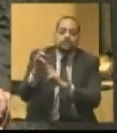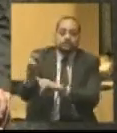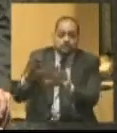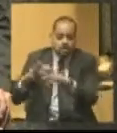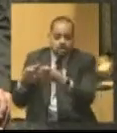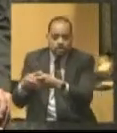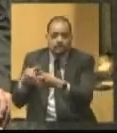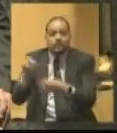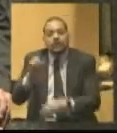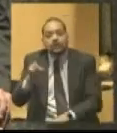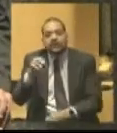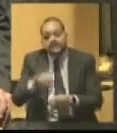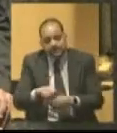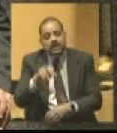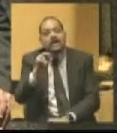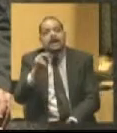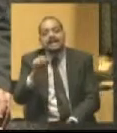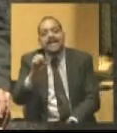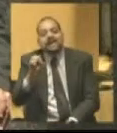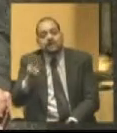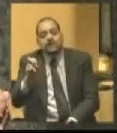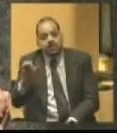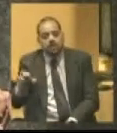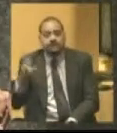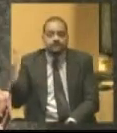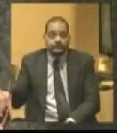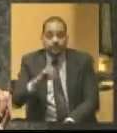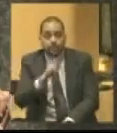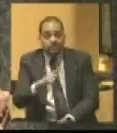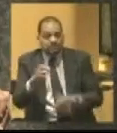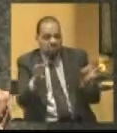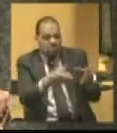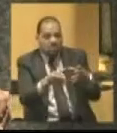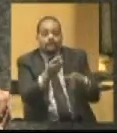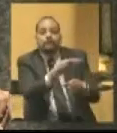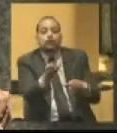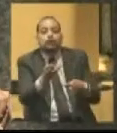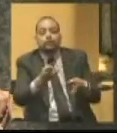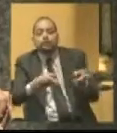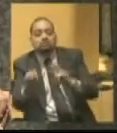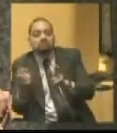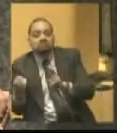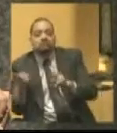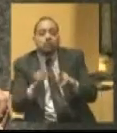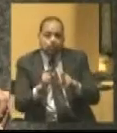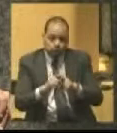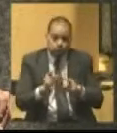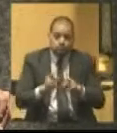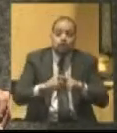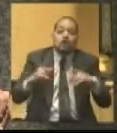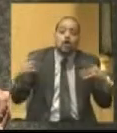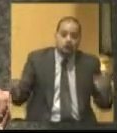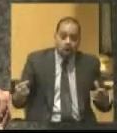but fascinating scale, but it also worked on a large scale. Beginning in the spring and summer of 1863, as the